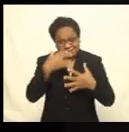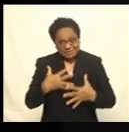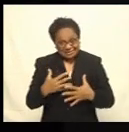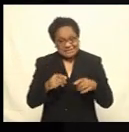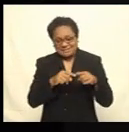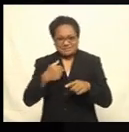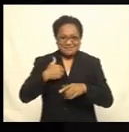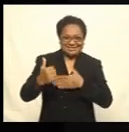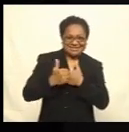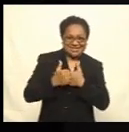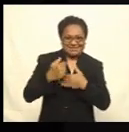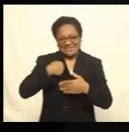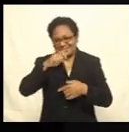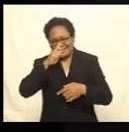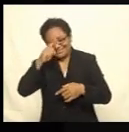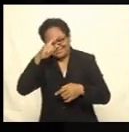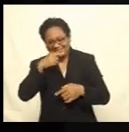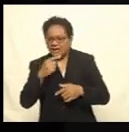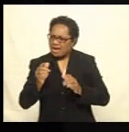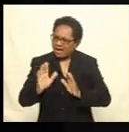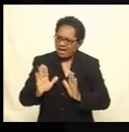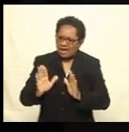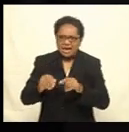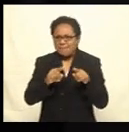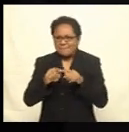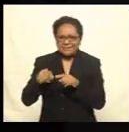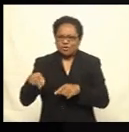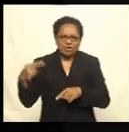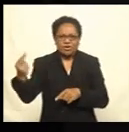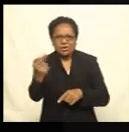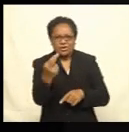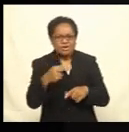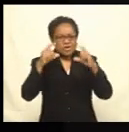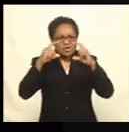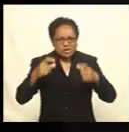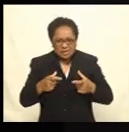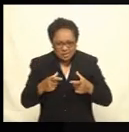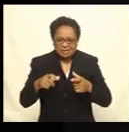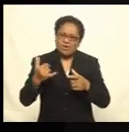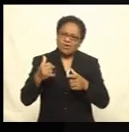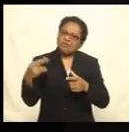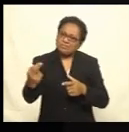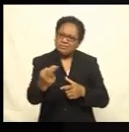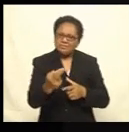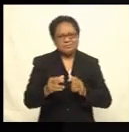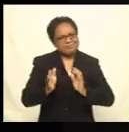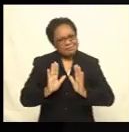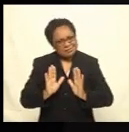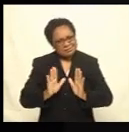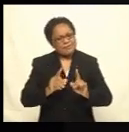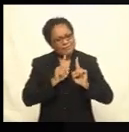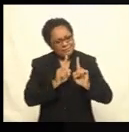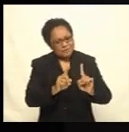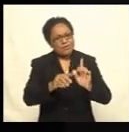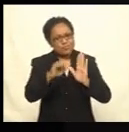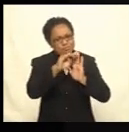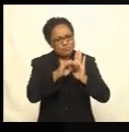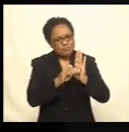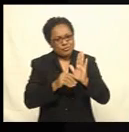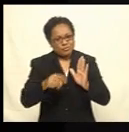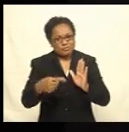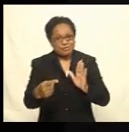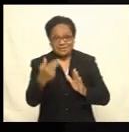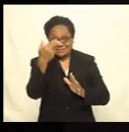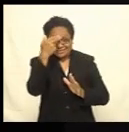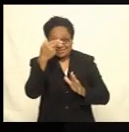screened doesn't mean you are clear to flaunt any of the restrictions in place. Remember, screening is different